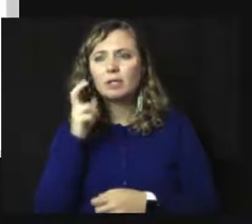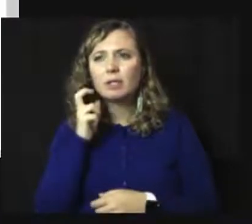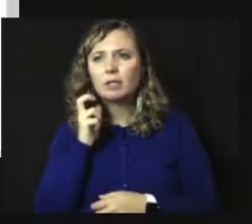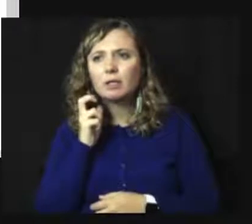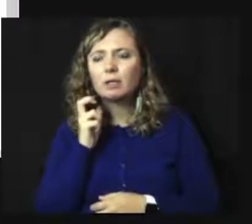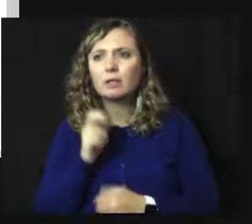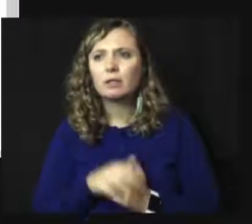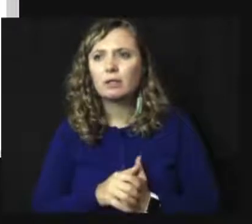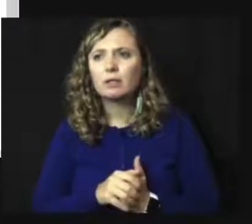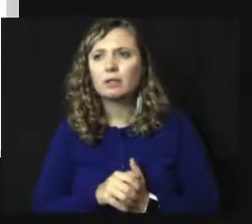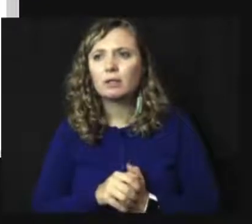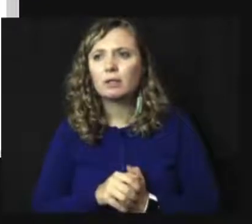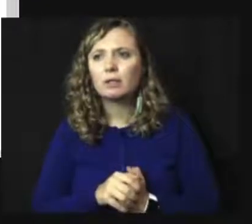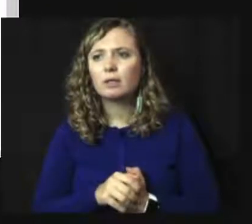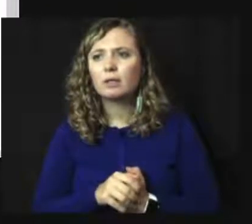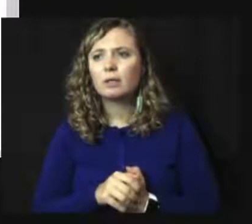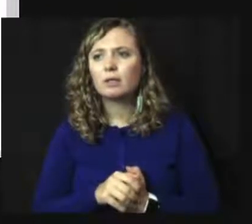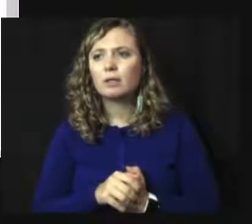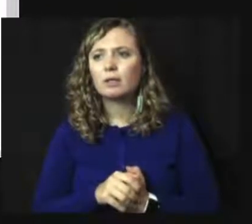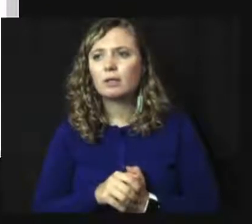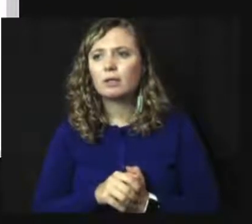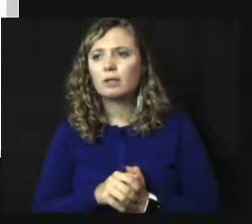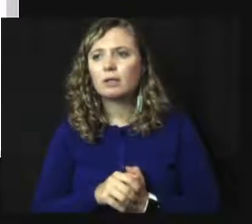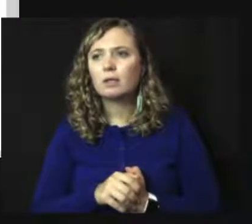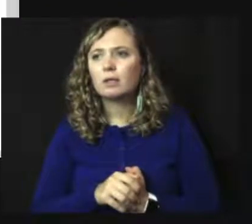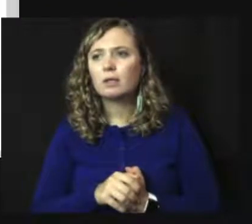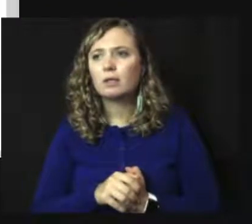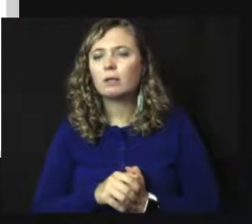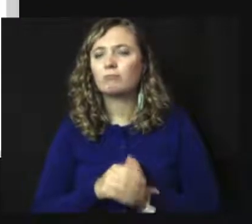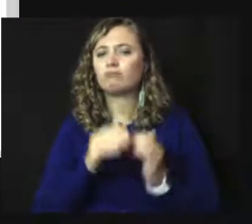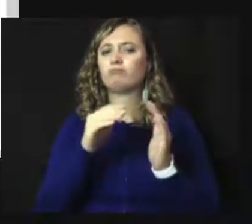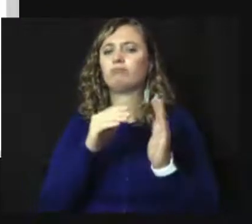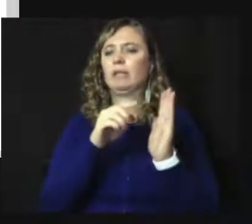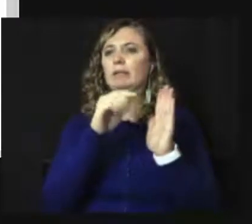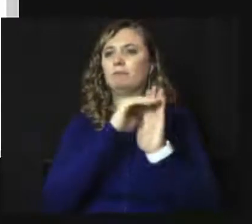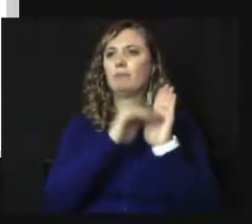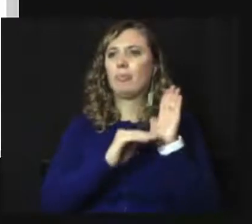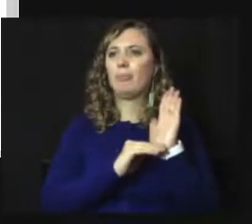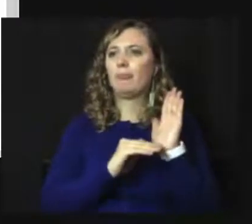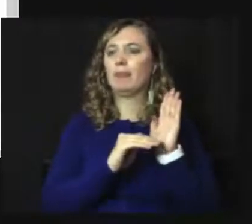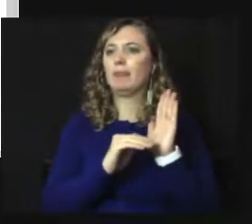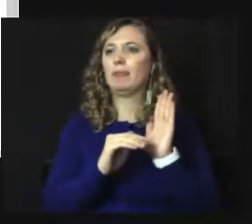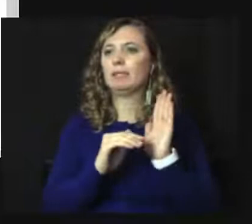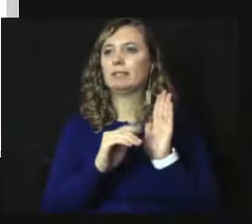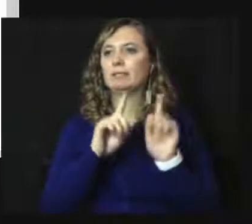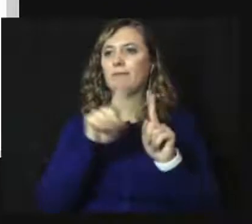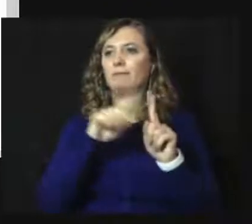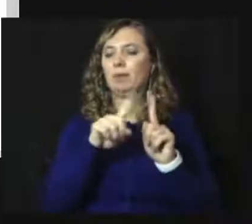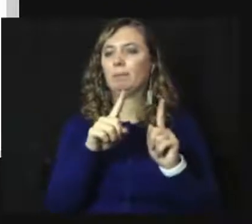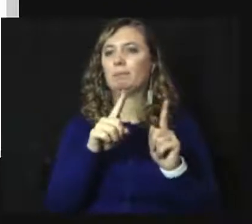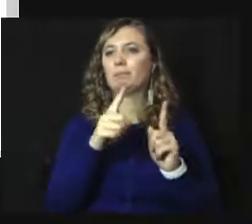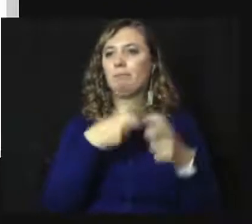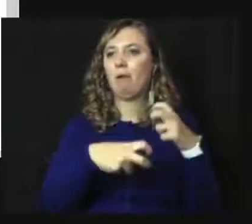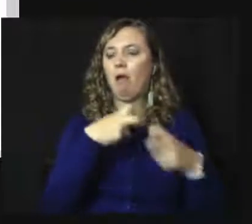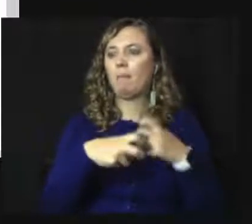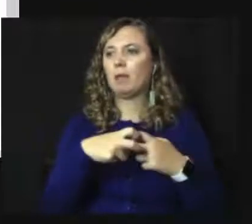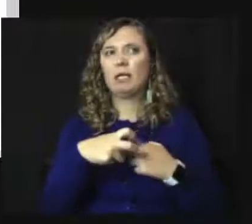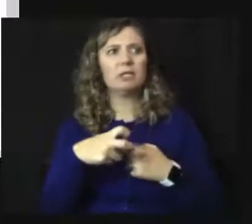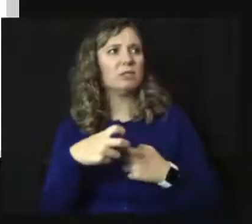depression, anxiety, etc. Oh my God, what the hell does this have to do with my stupid shoulder? Episodes of subpsychotic